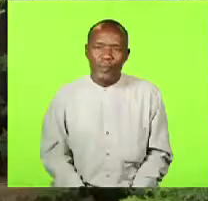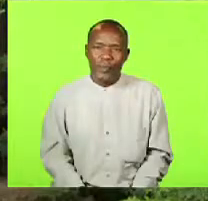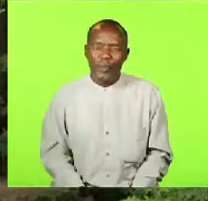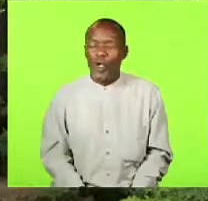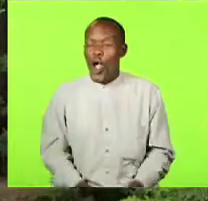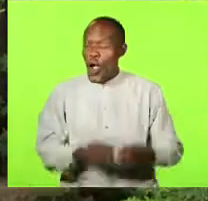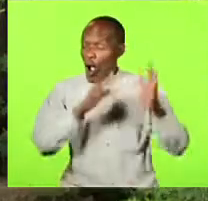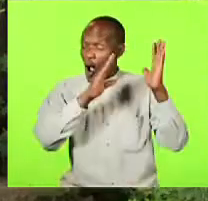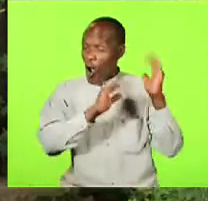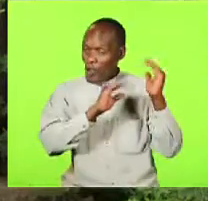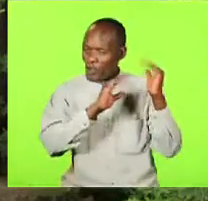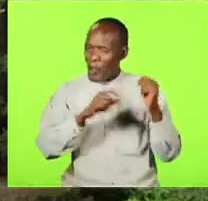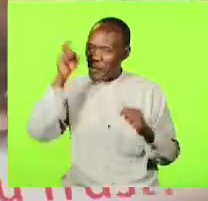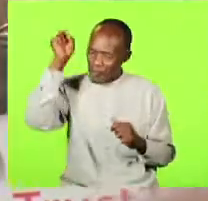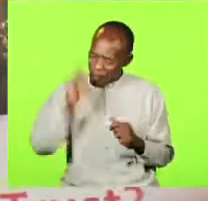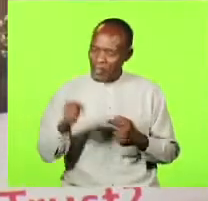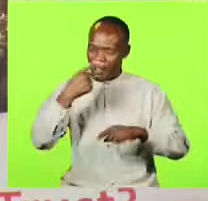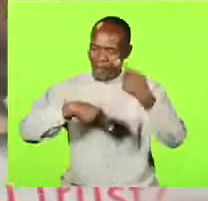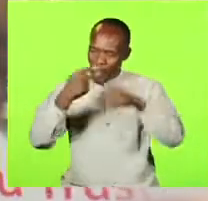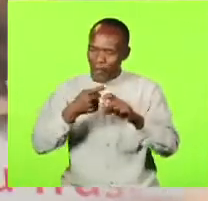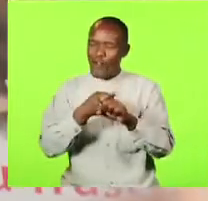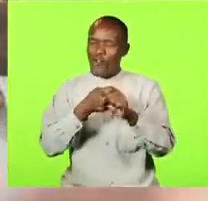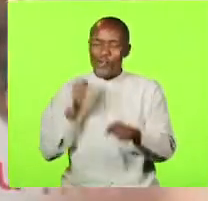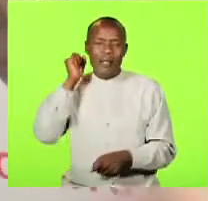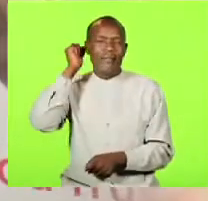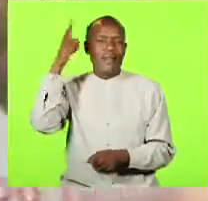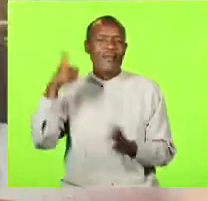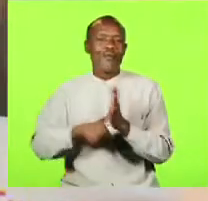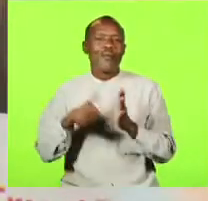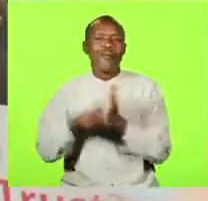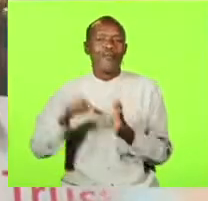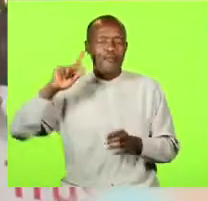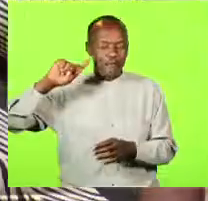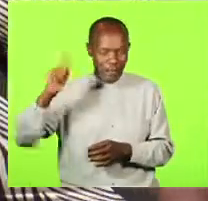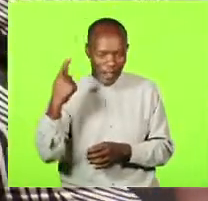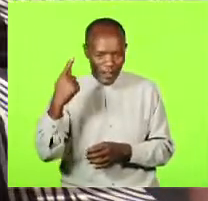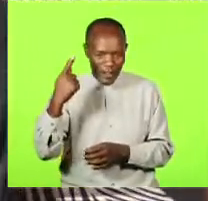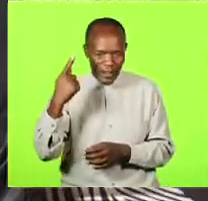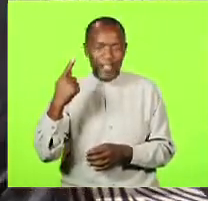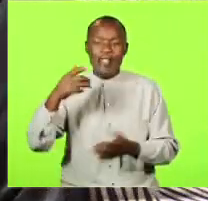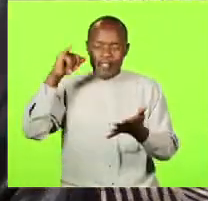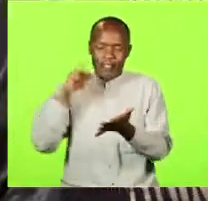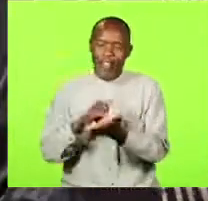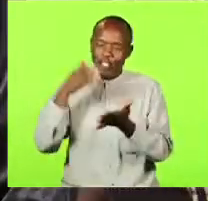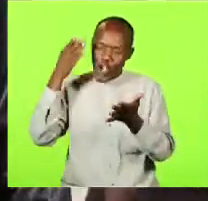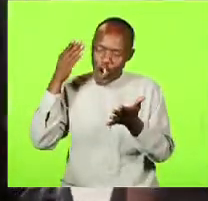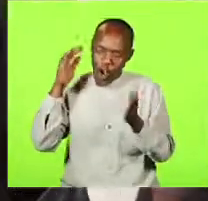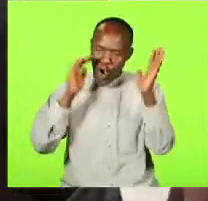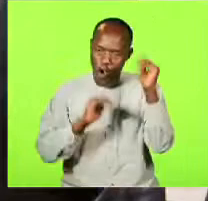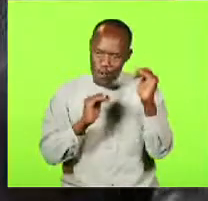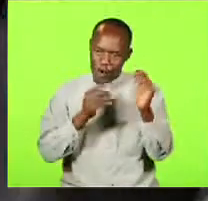That hope must come from understanding the problem first. That hope comes from here. Thank